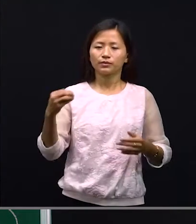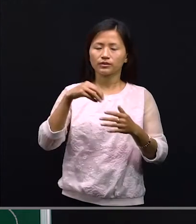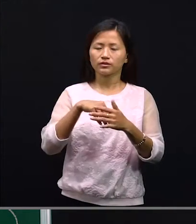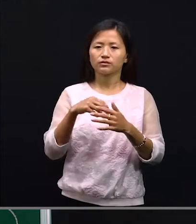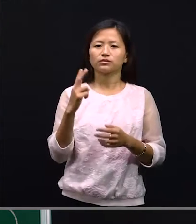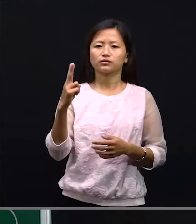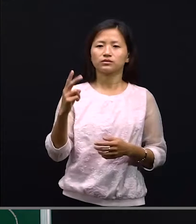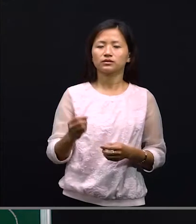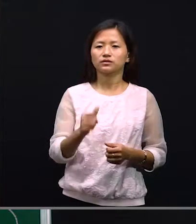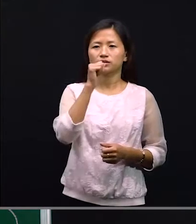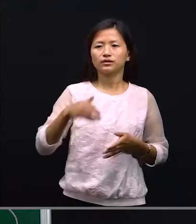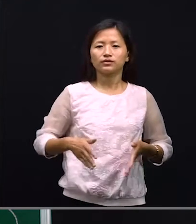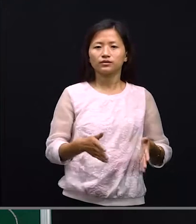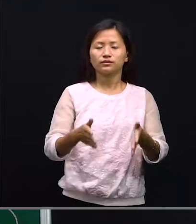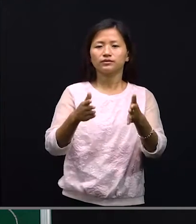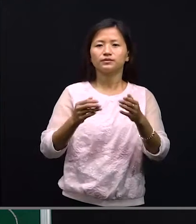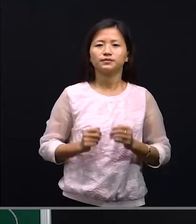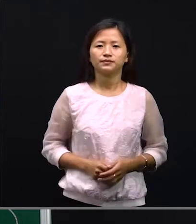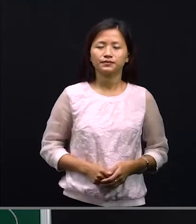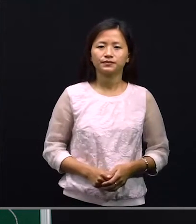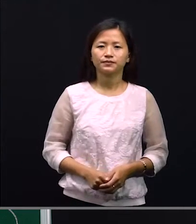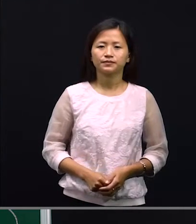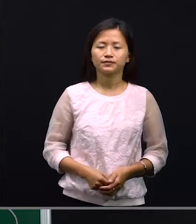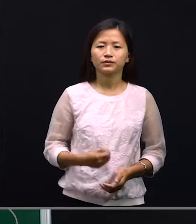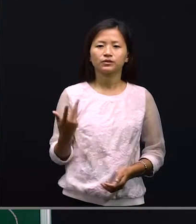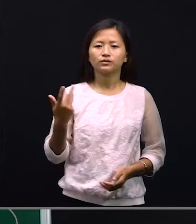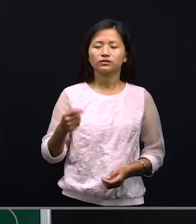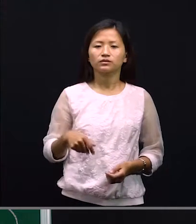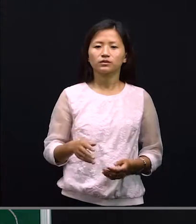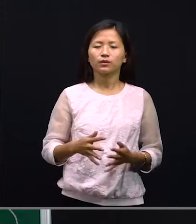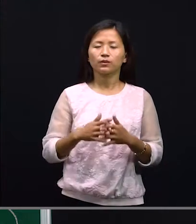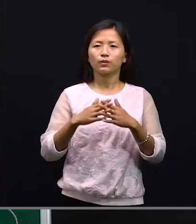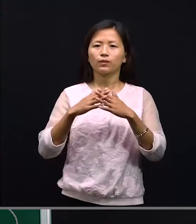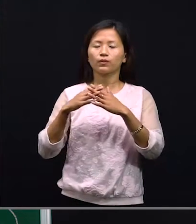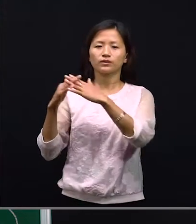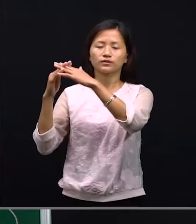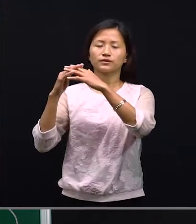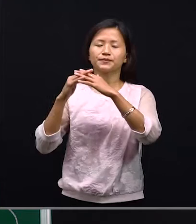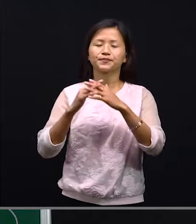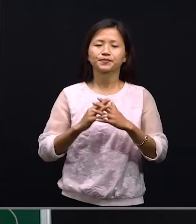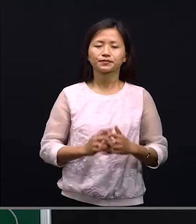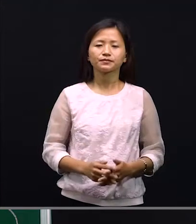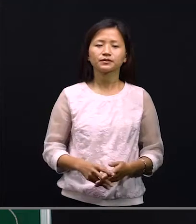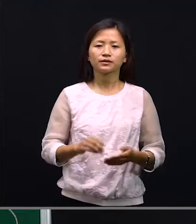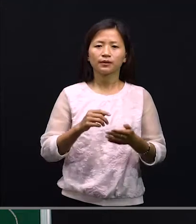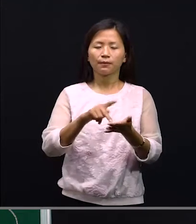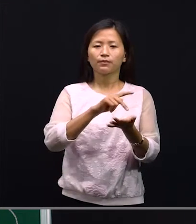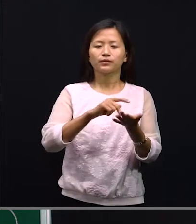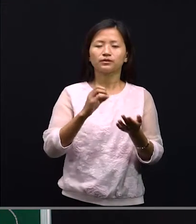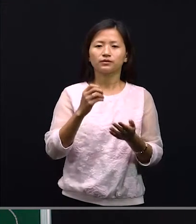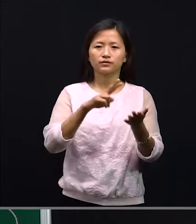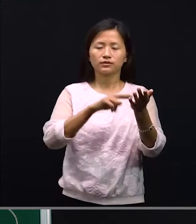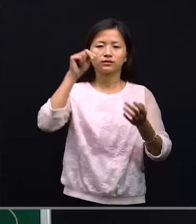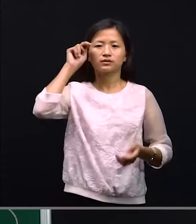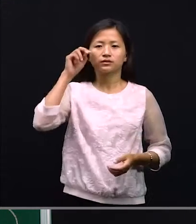is that these rivers, okay, whichever rivers are there towards the western part of Nagaland, they used to go